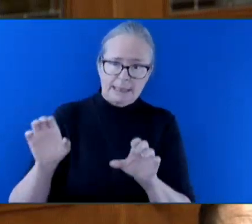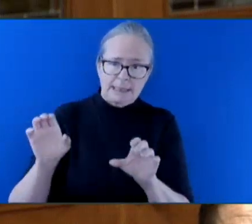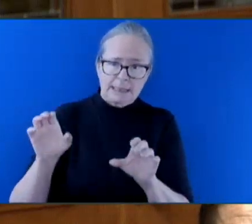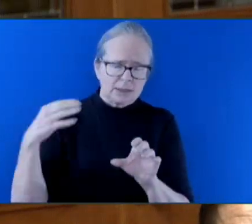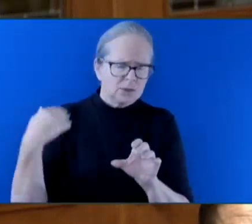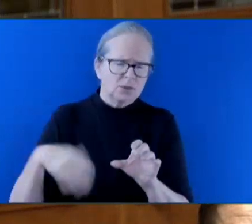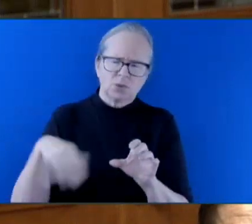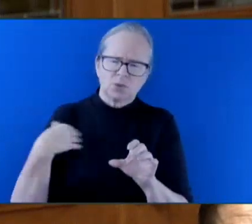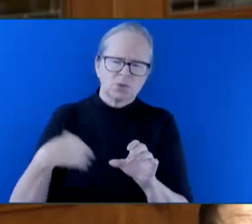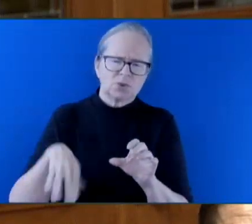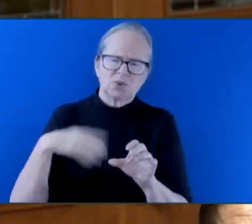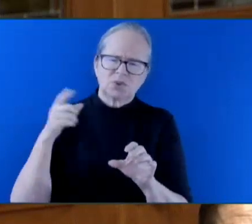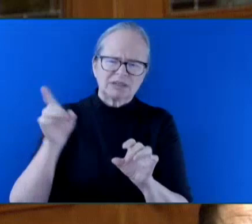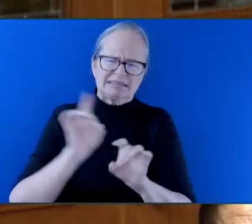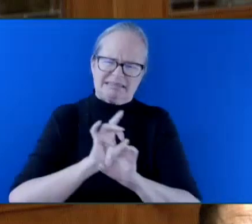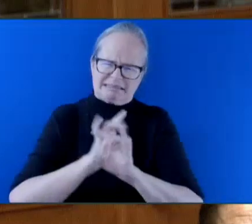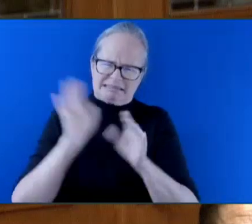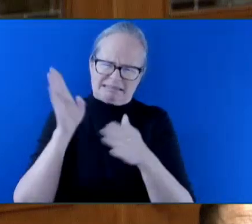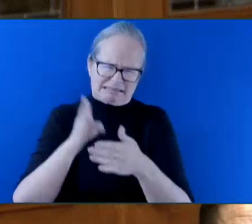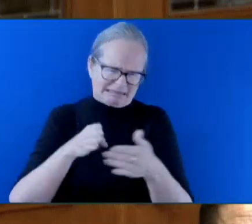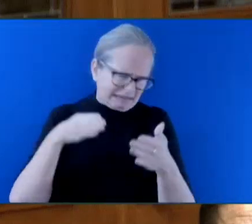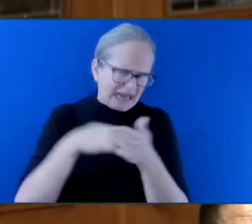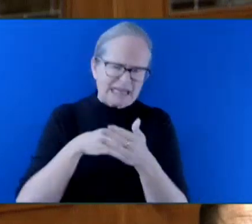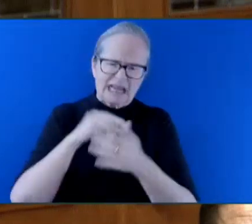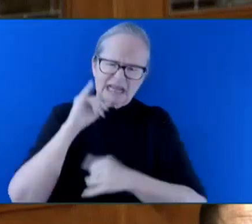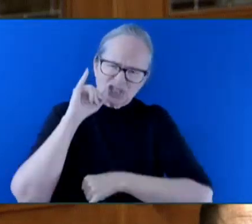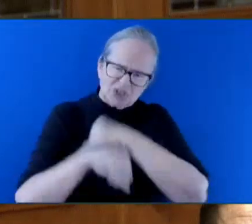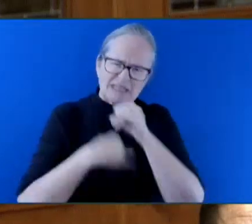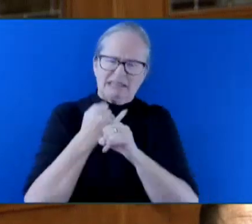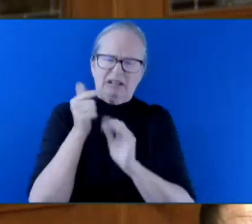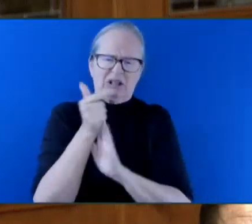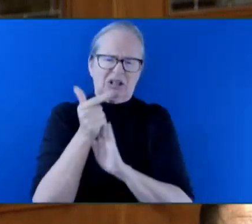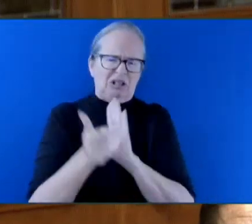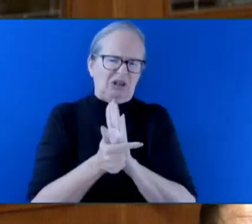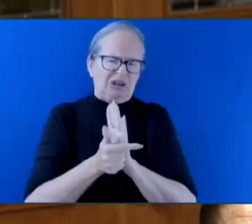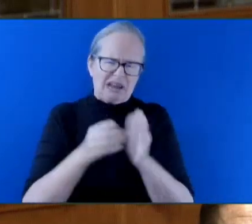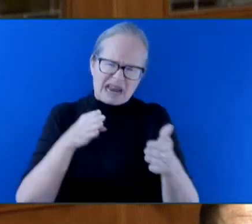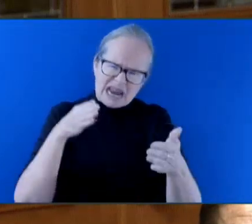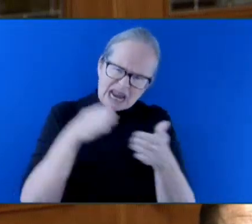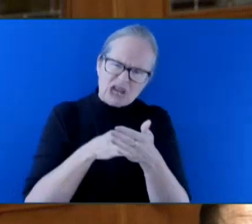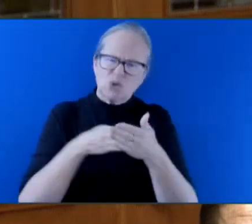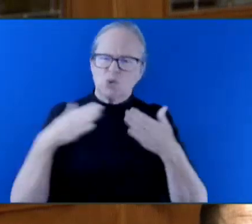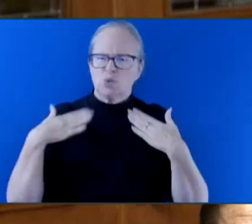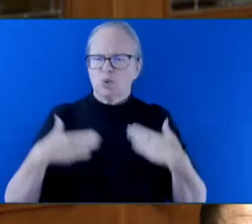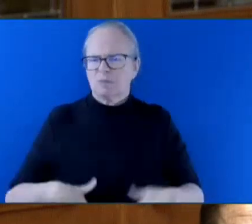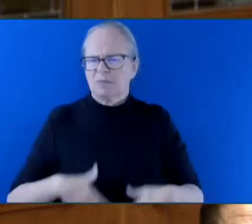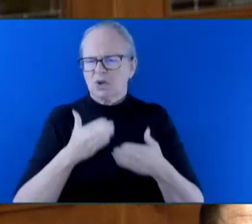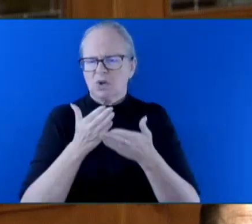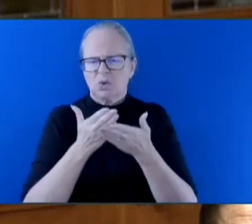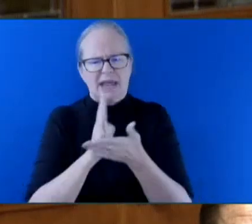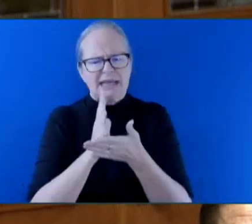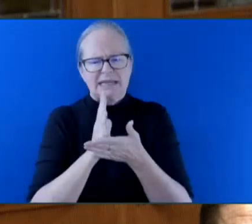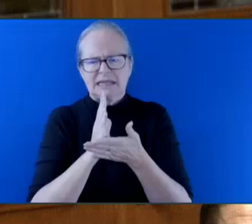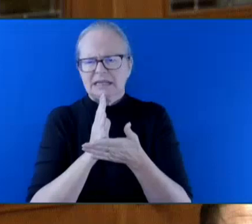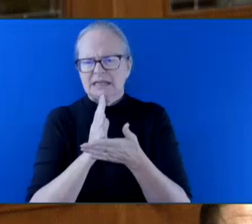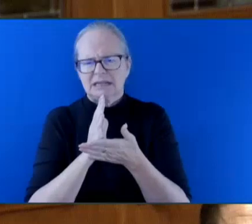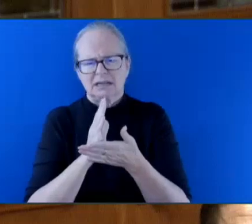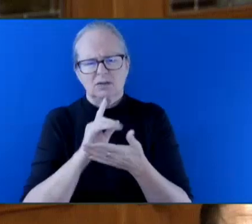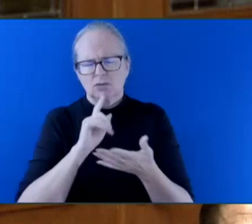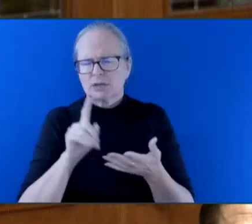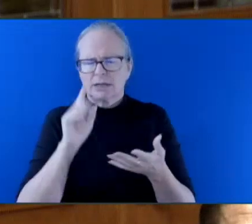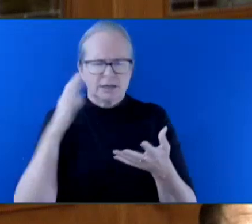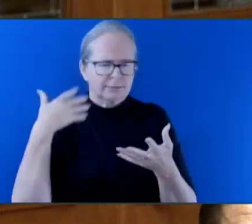law and represents a shocking violation of the norms and rules by which we live. I echo the